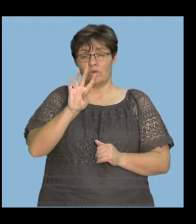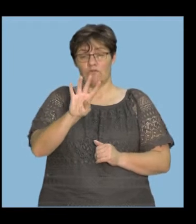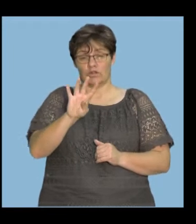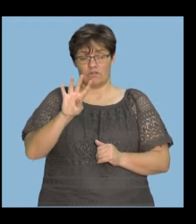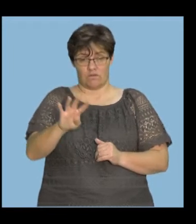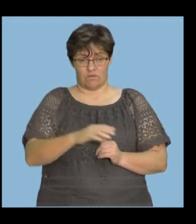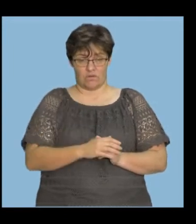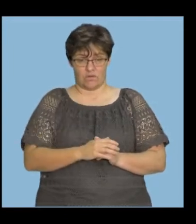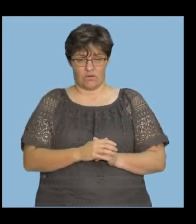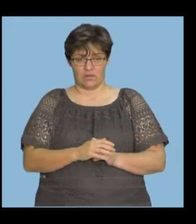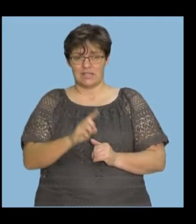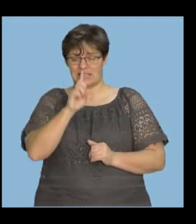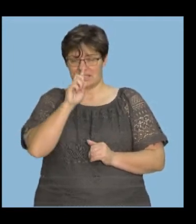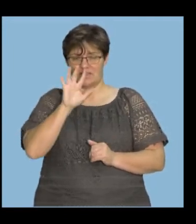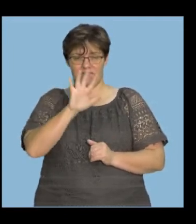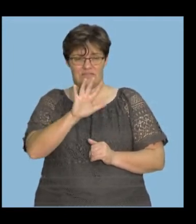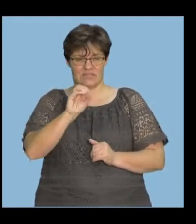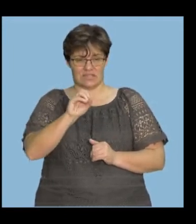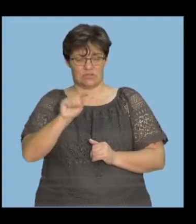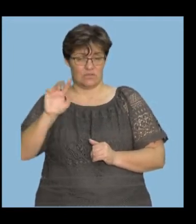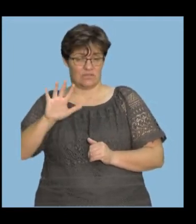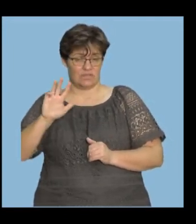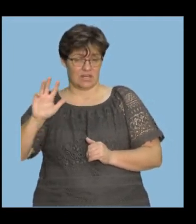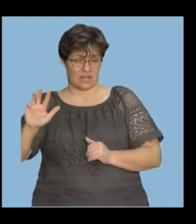244. And we can see that 50 to 59, which is